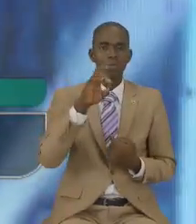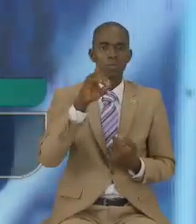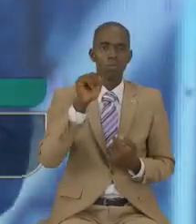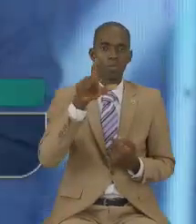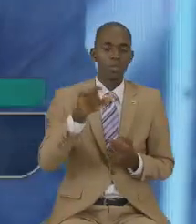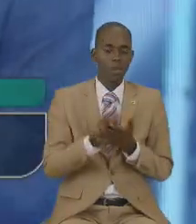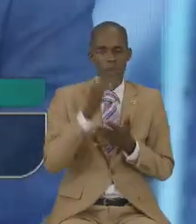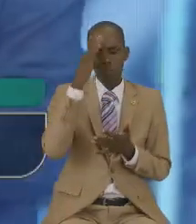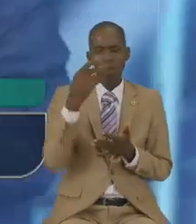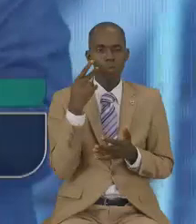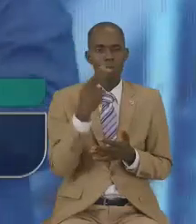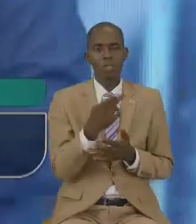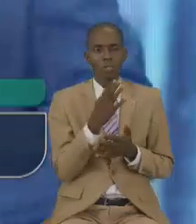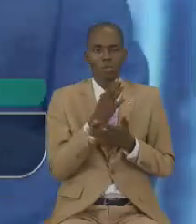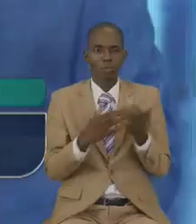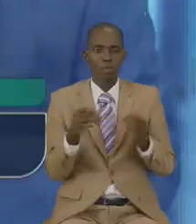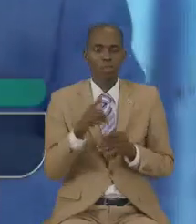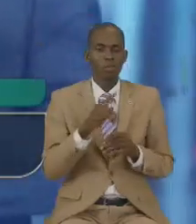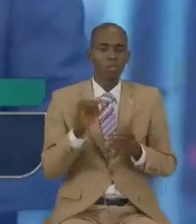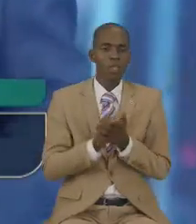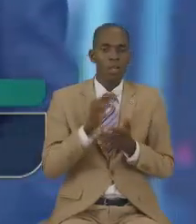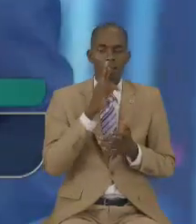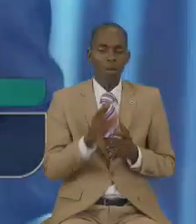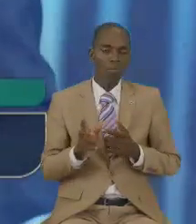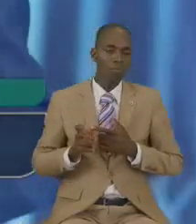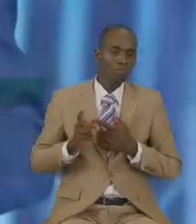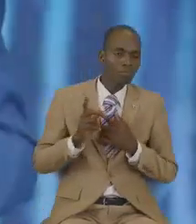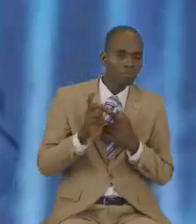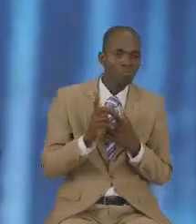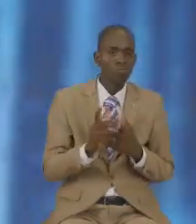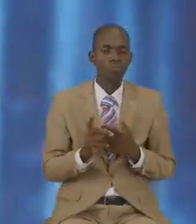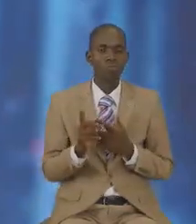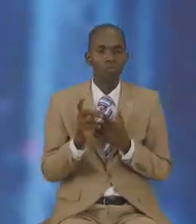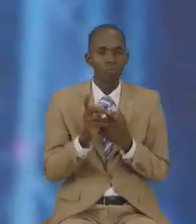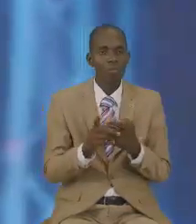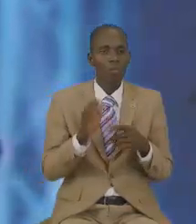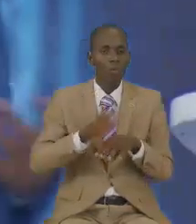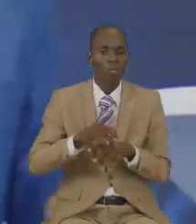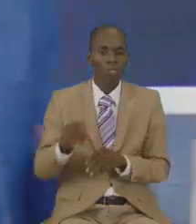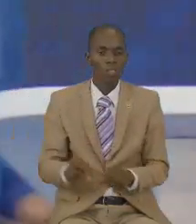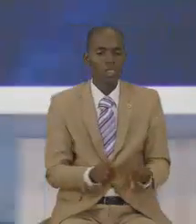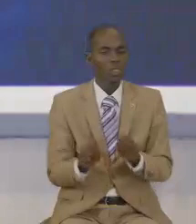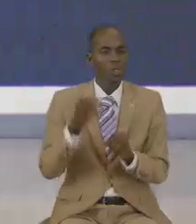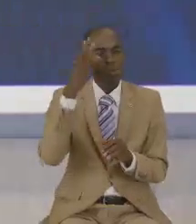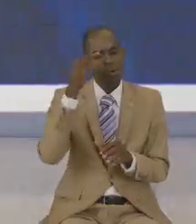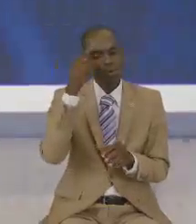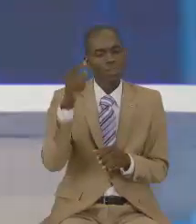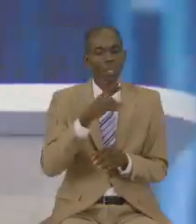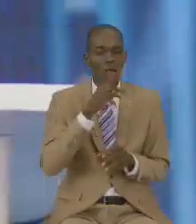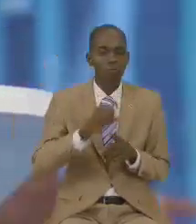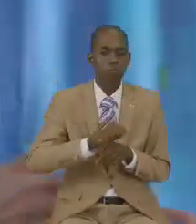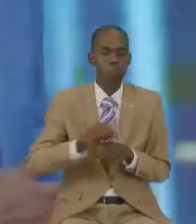streets, and they are trotting, they are jogging, and they are running on the street because they're training their